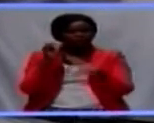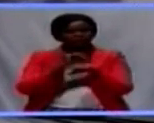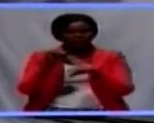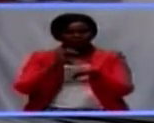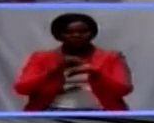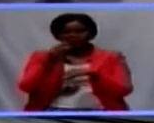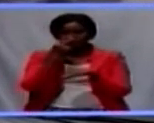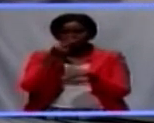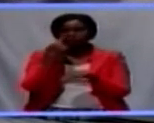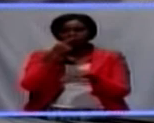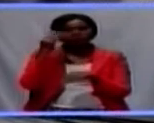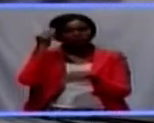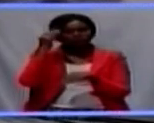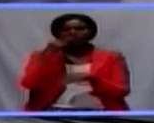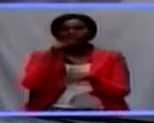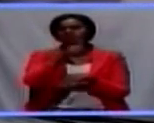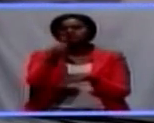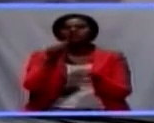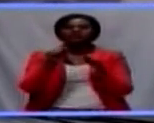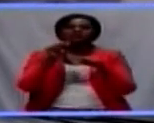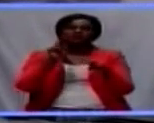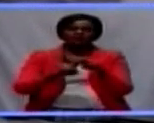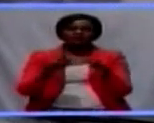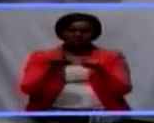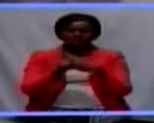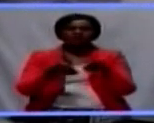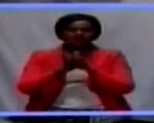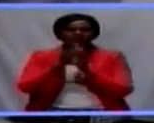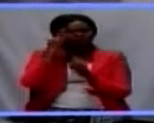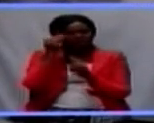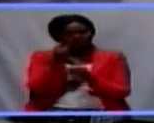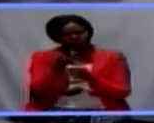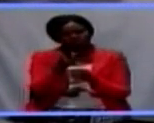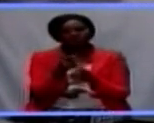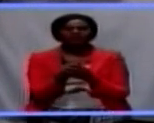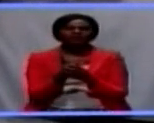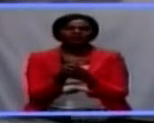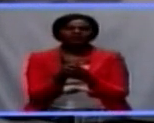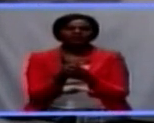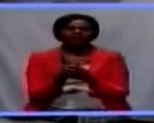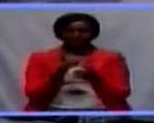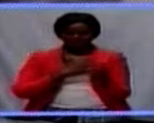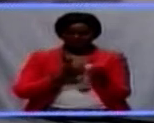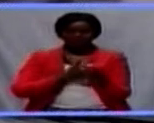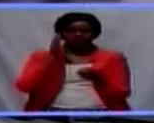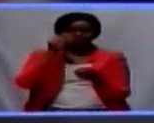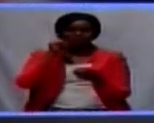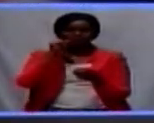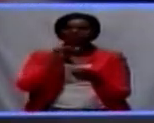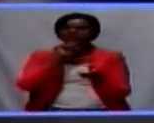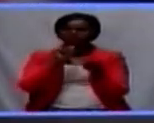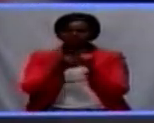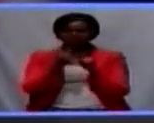see and know who they are, I would sit down with them and ask them why, because I will not change what is not there.